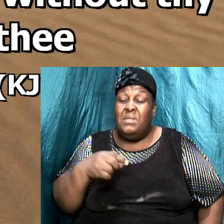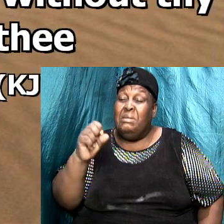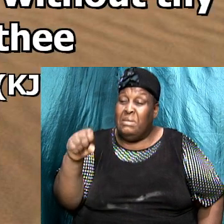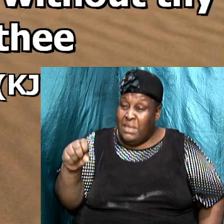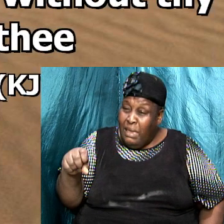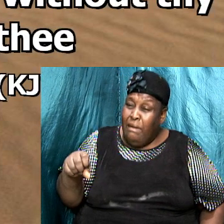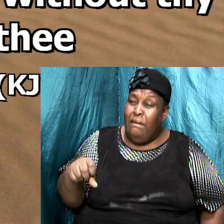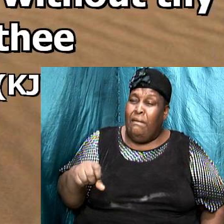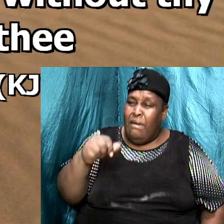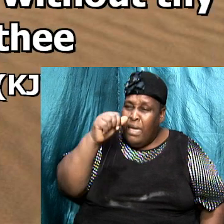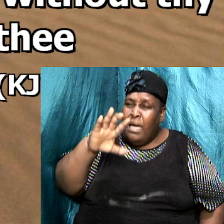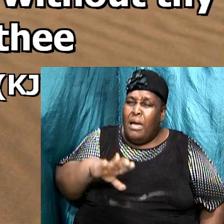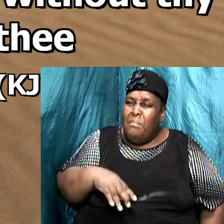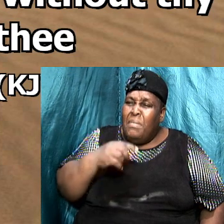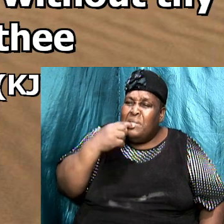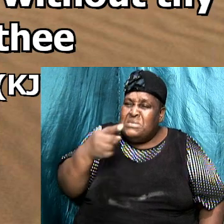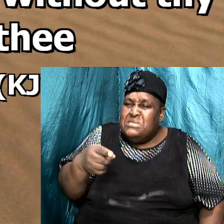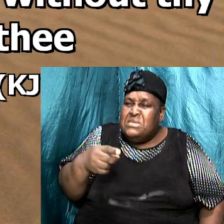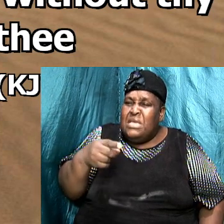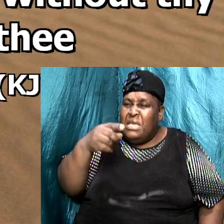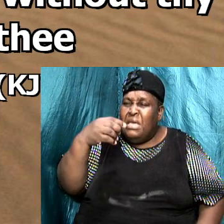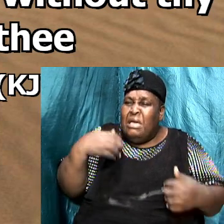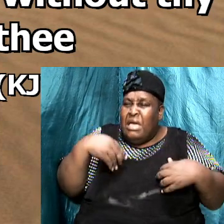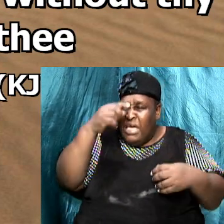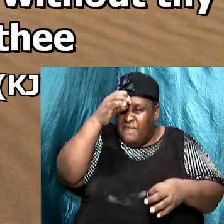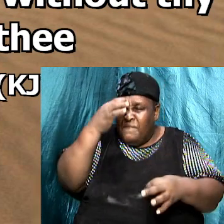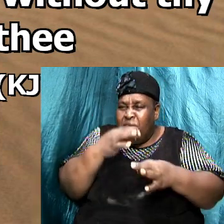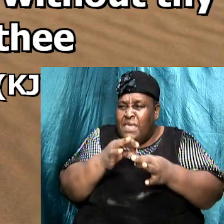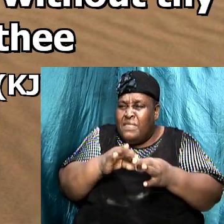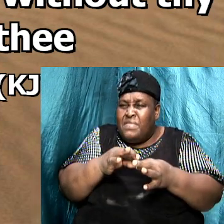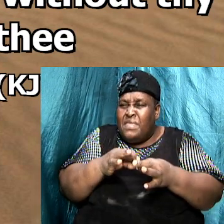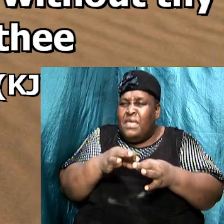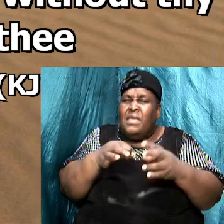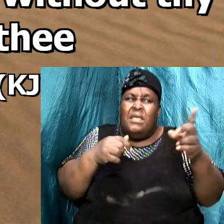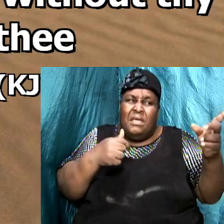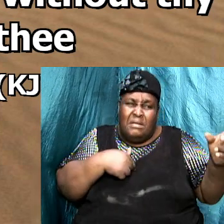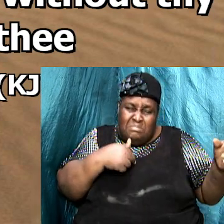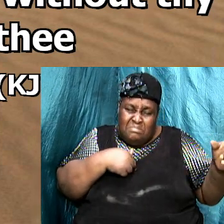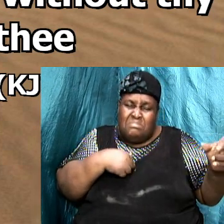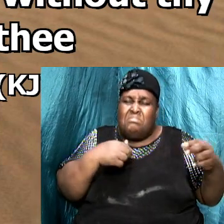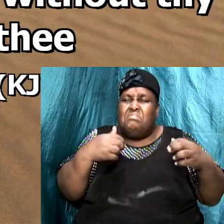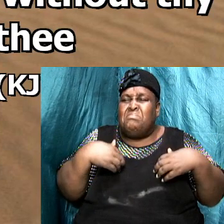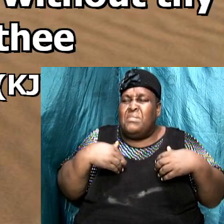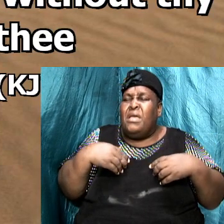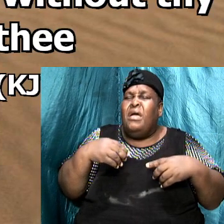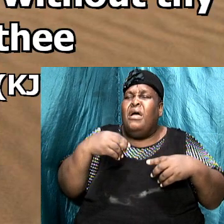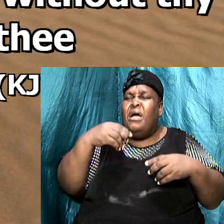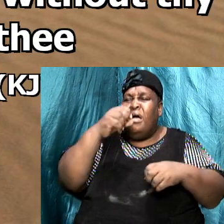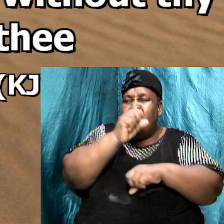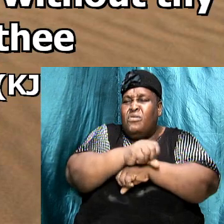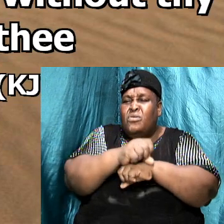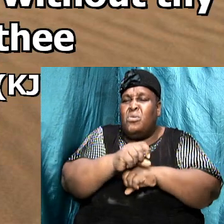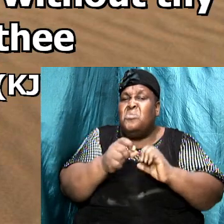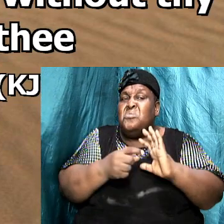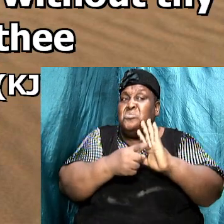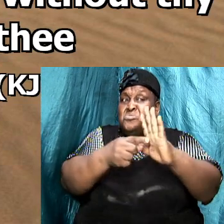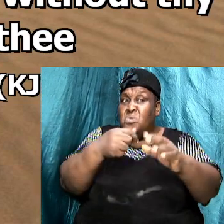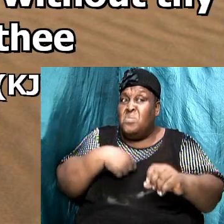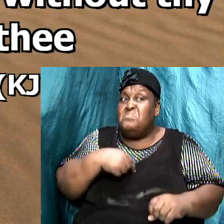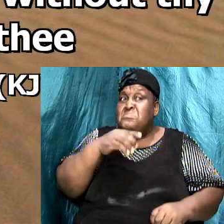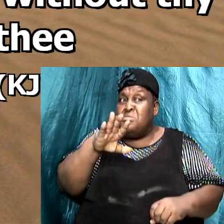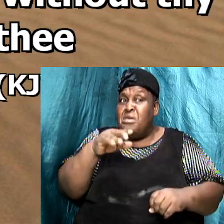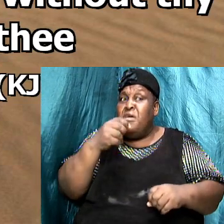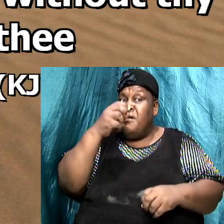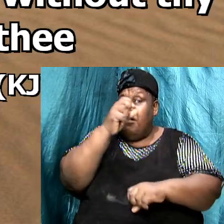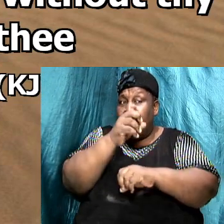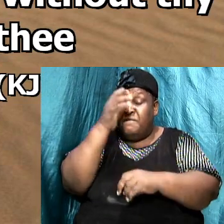Yea, a man may say, thou hast faith, and I have works. Show me thy faith without thy works,